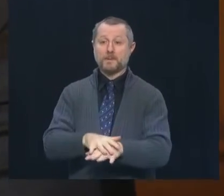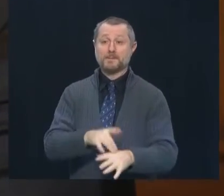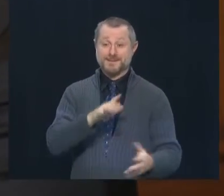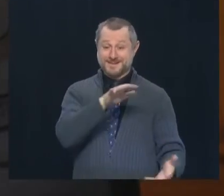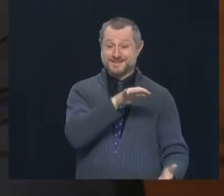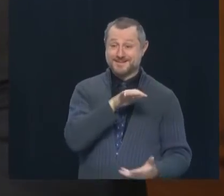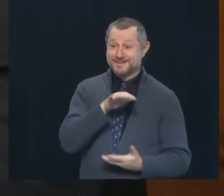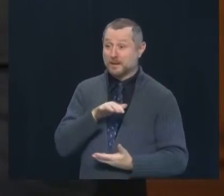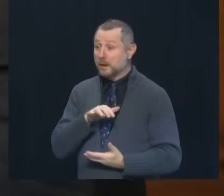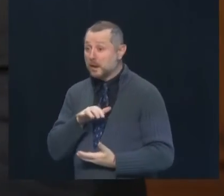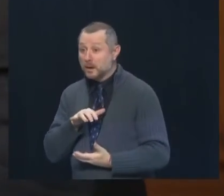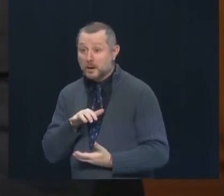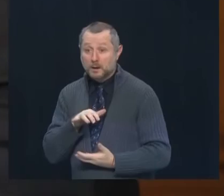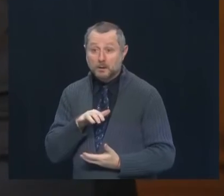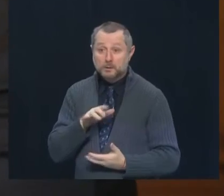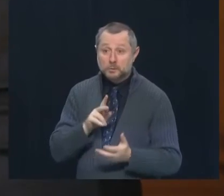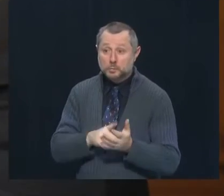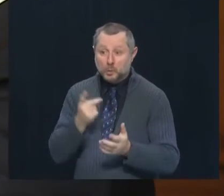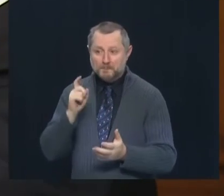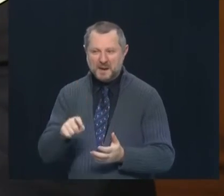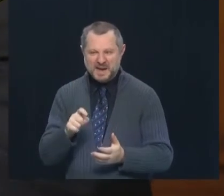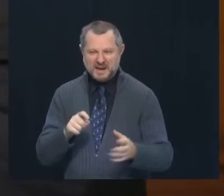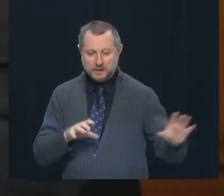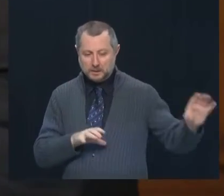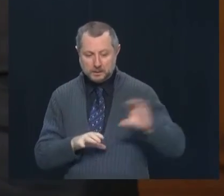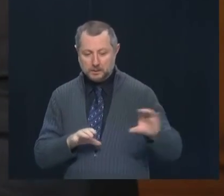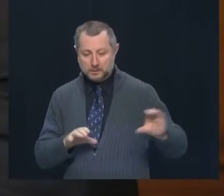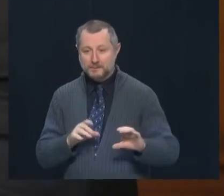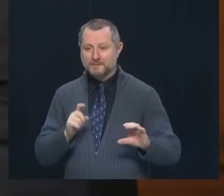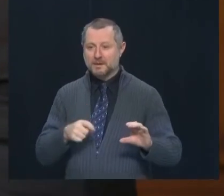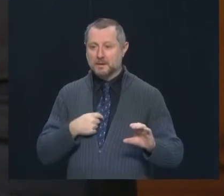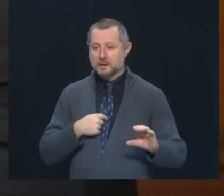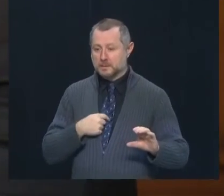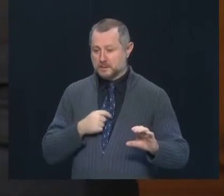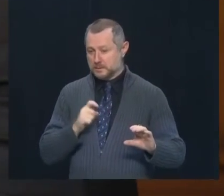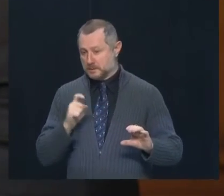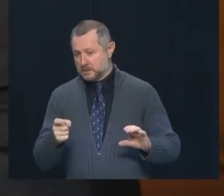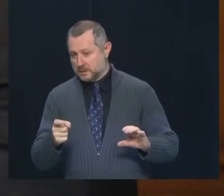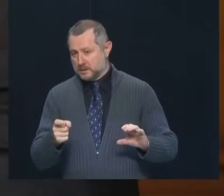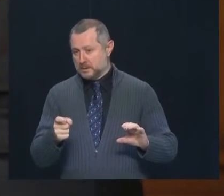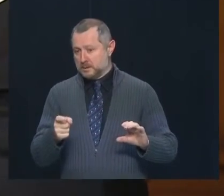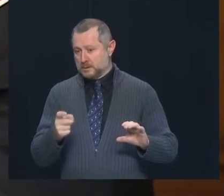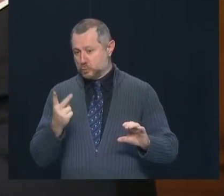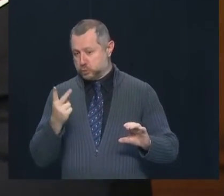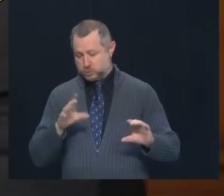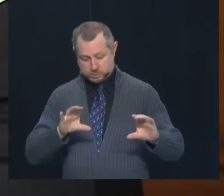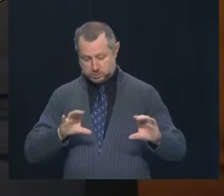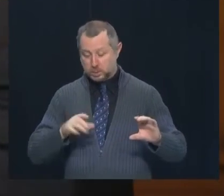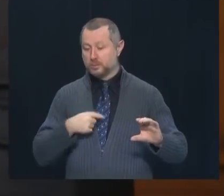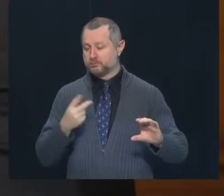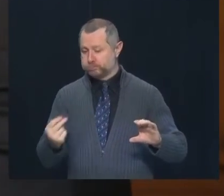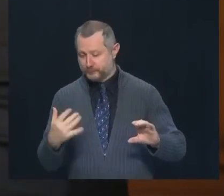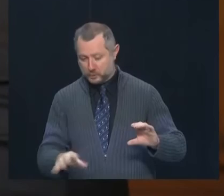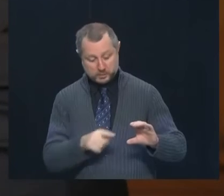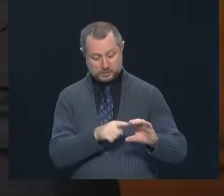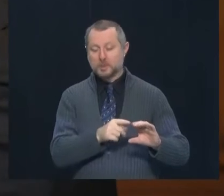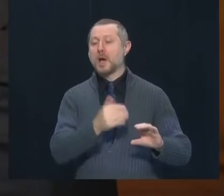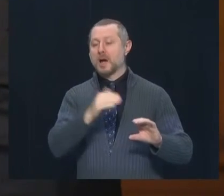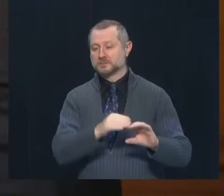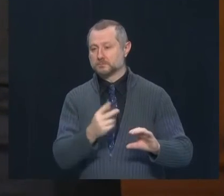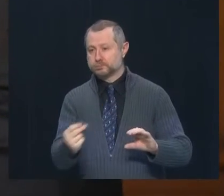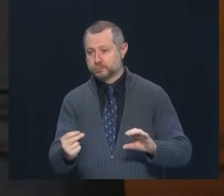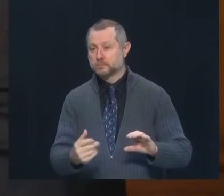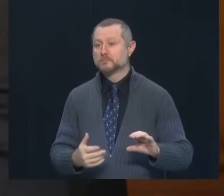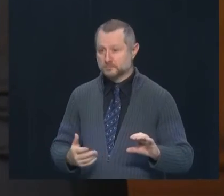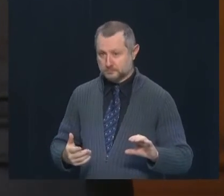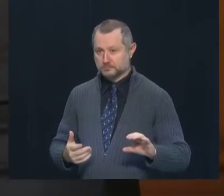double doses, you're going to be getting the next allocations on top of that. So within those same weeks, you're going to be multiplying the number of people